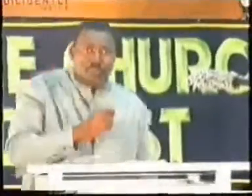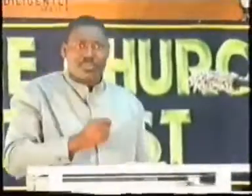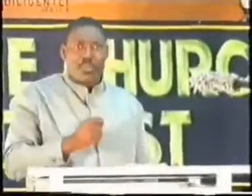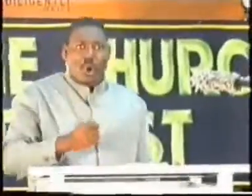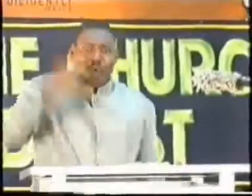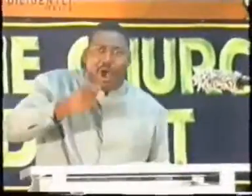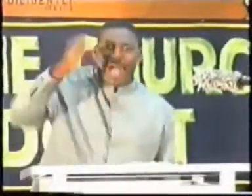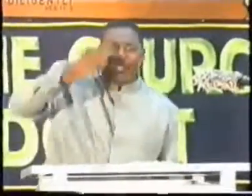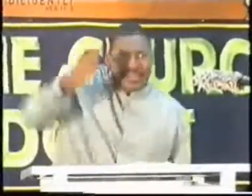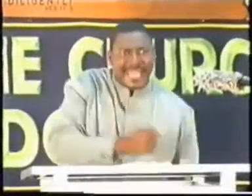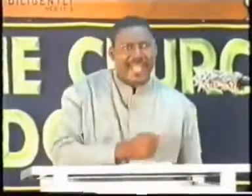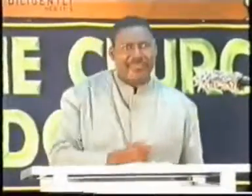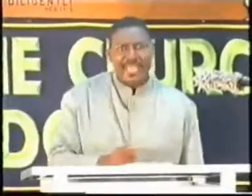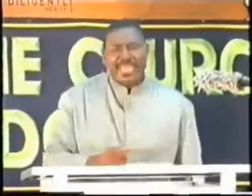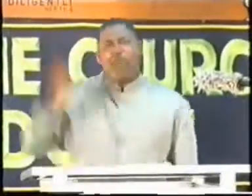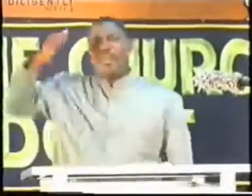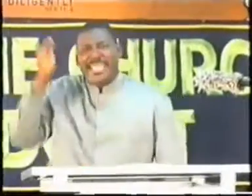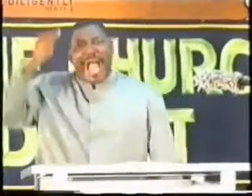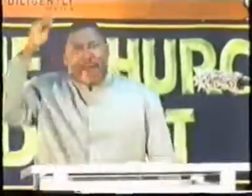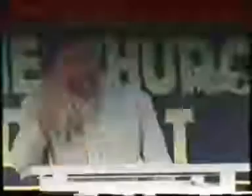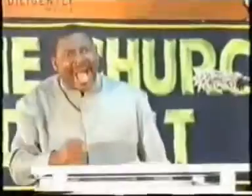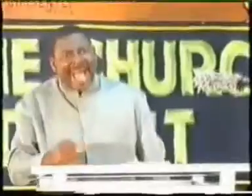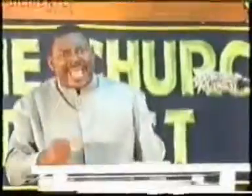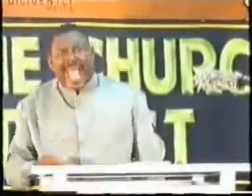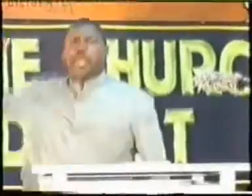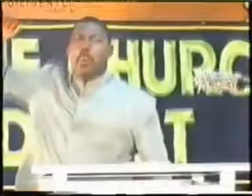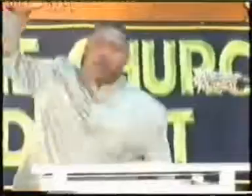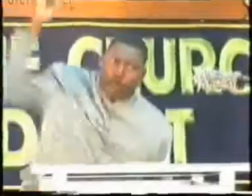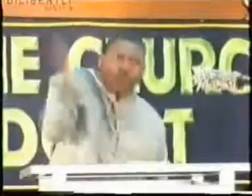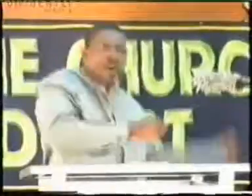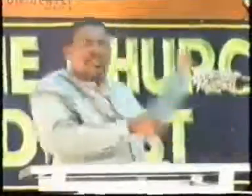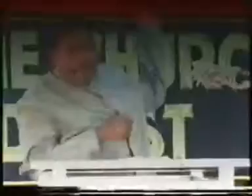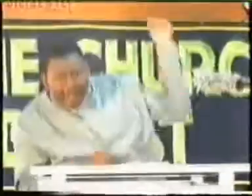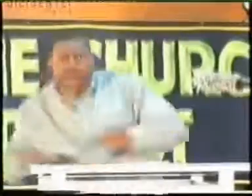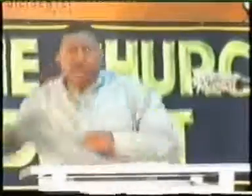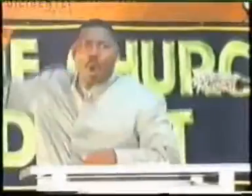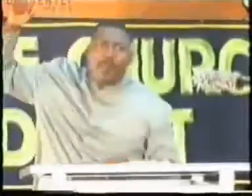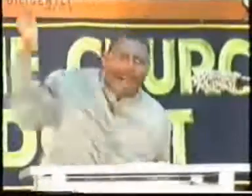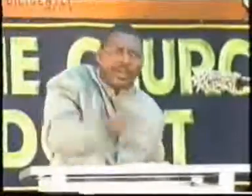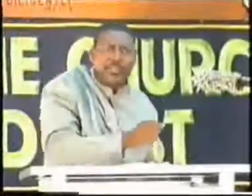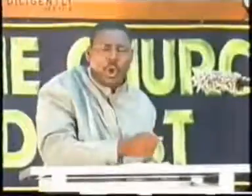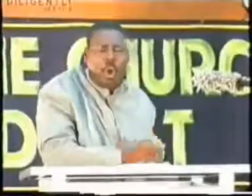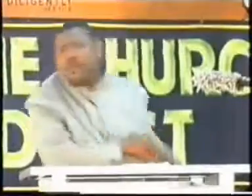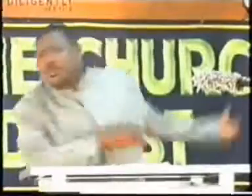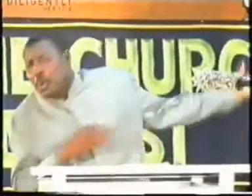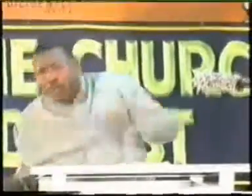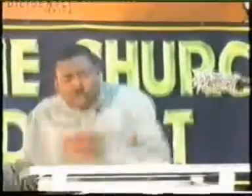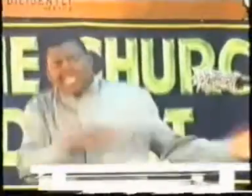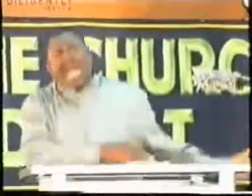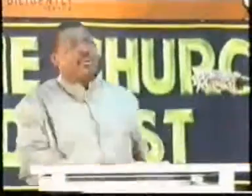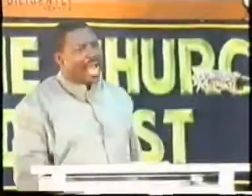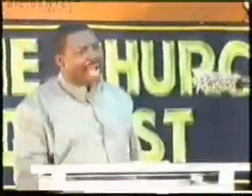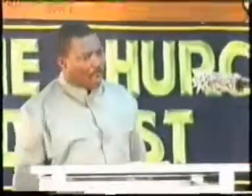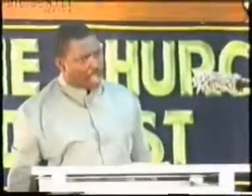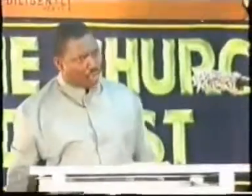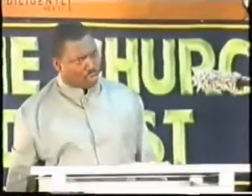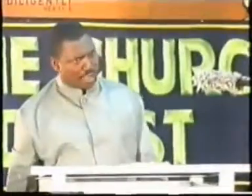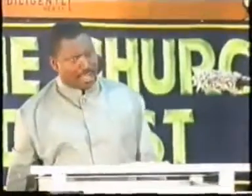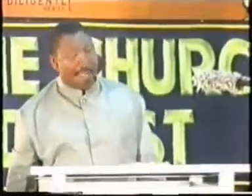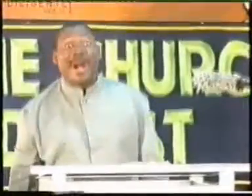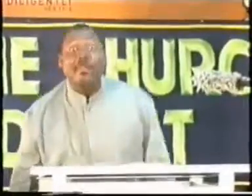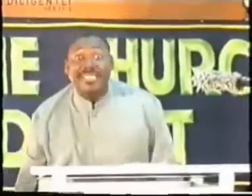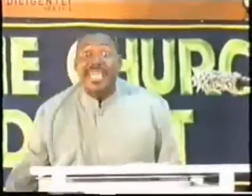Jesus Christ. Okọ asori dem. Na wo yi aba, e de bun krofo papa no na o ma me no, o butu butu tables a